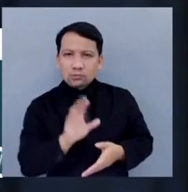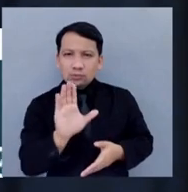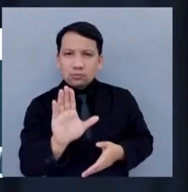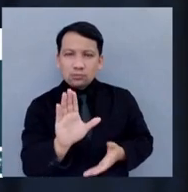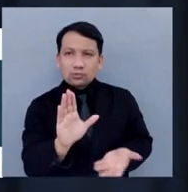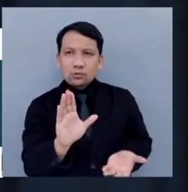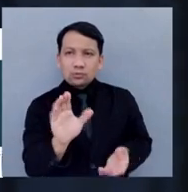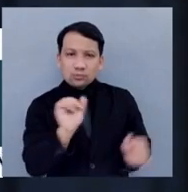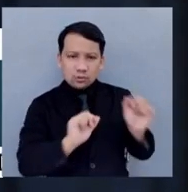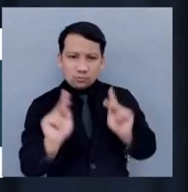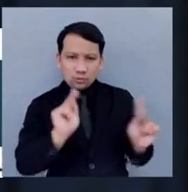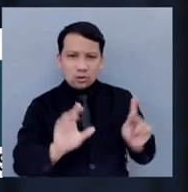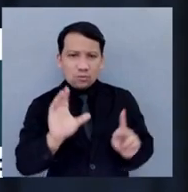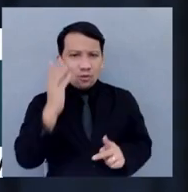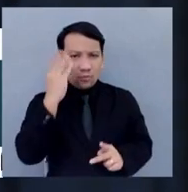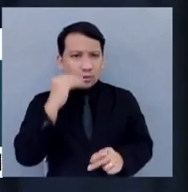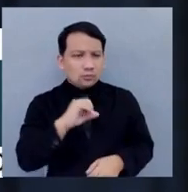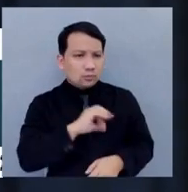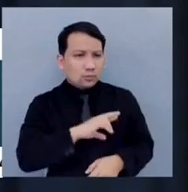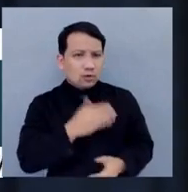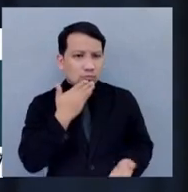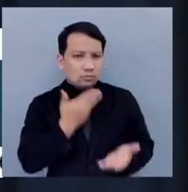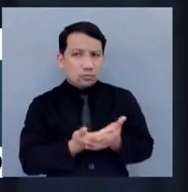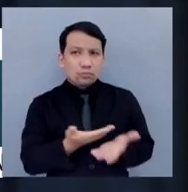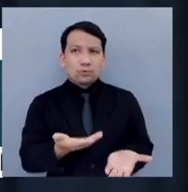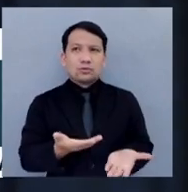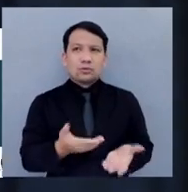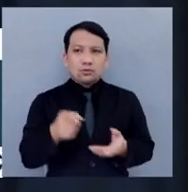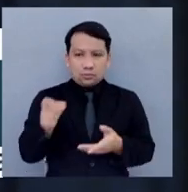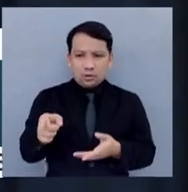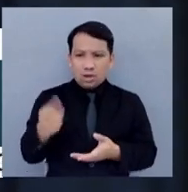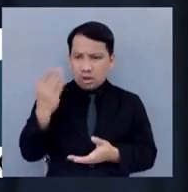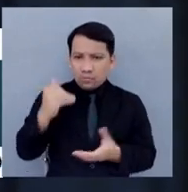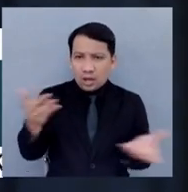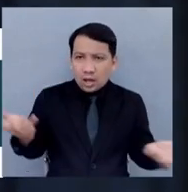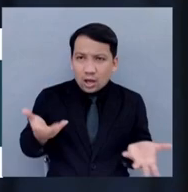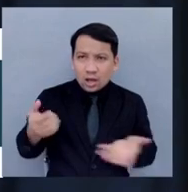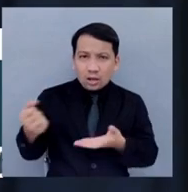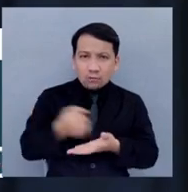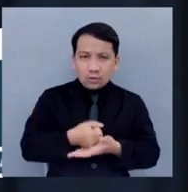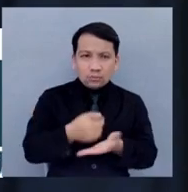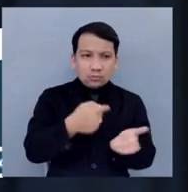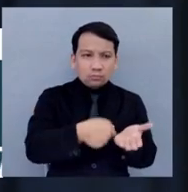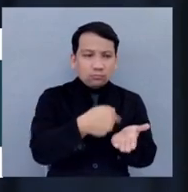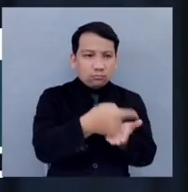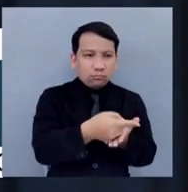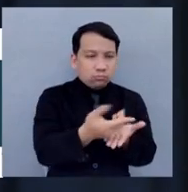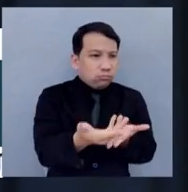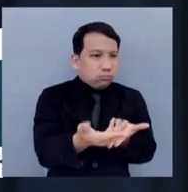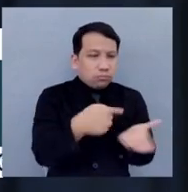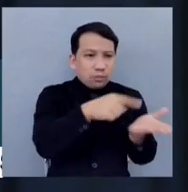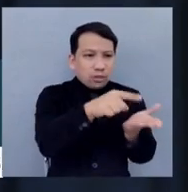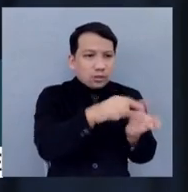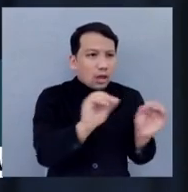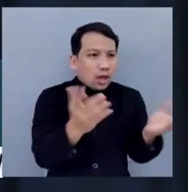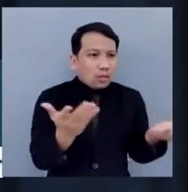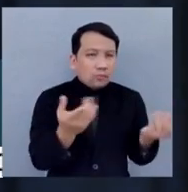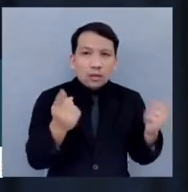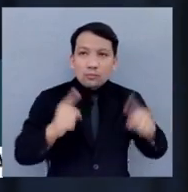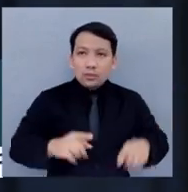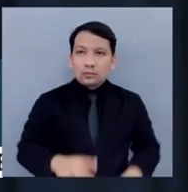tumaas yung revenue because of the good performance. In this case, saan nila kinuha yung pambigay ng bonus? Samantalang bad naman performance, alam